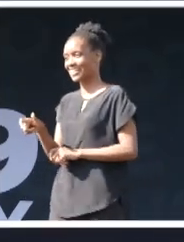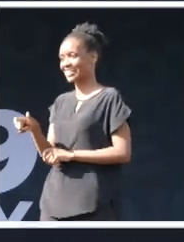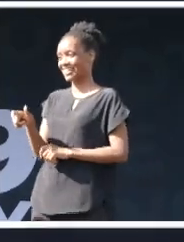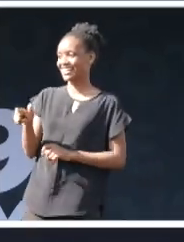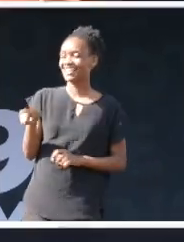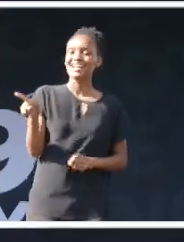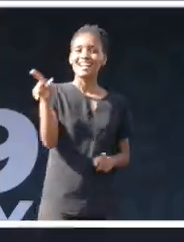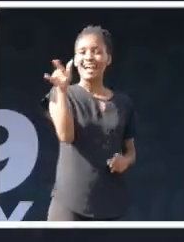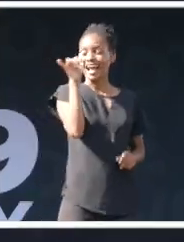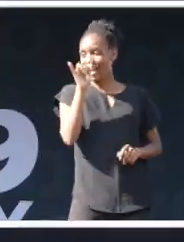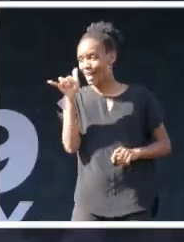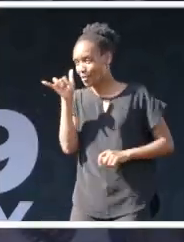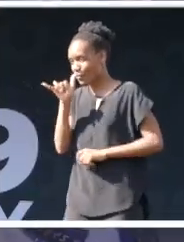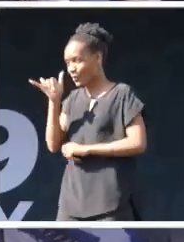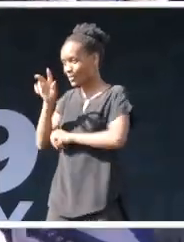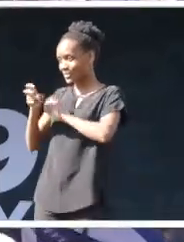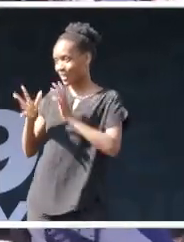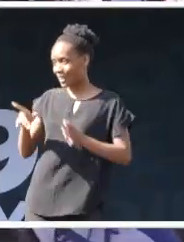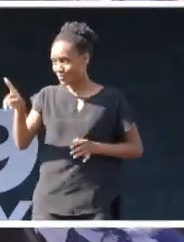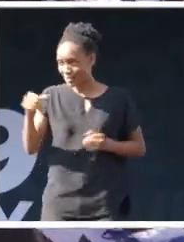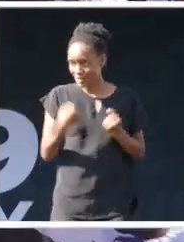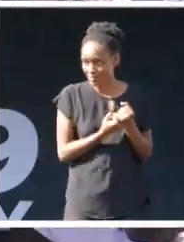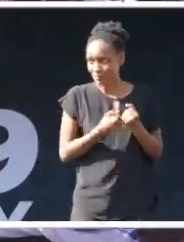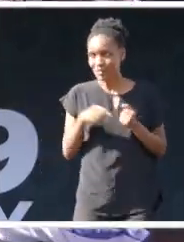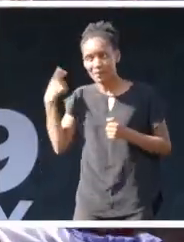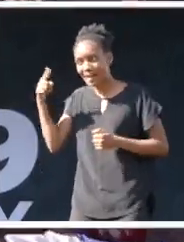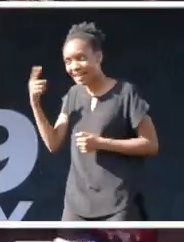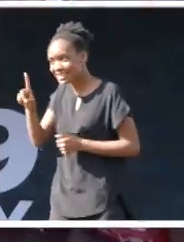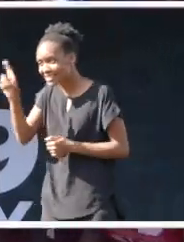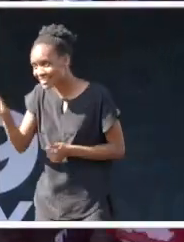o supporta magodu a watse